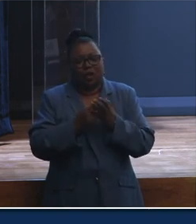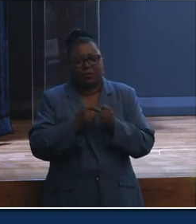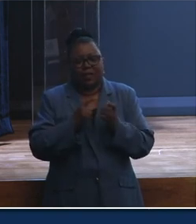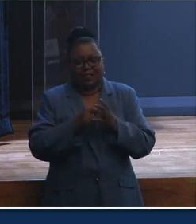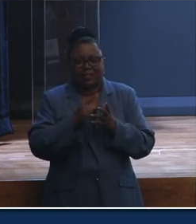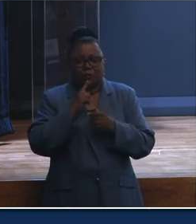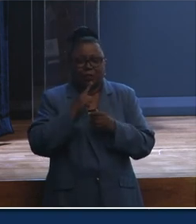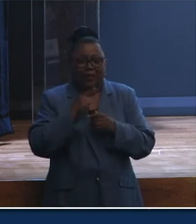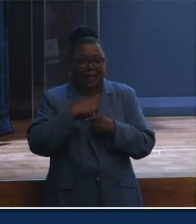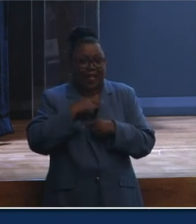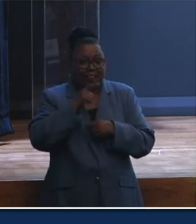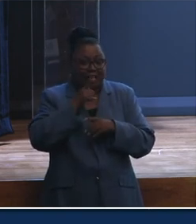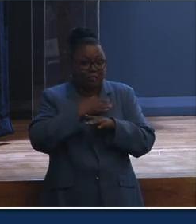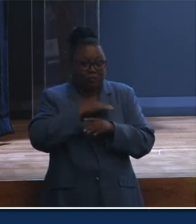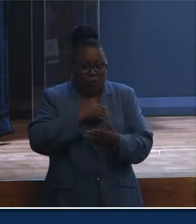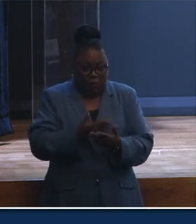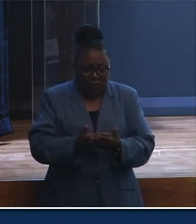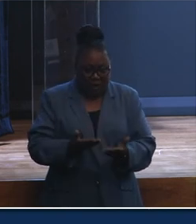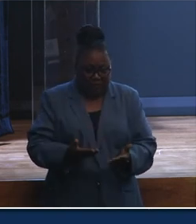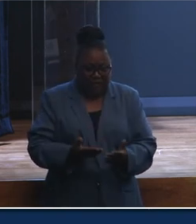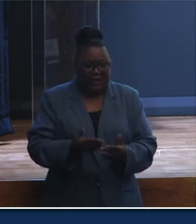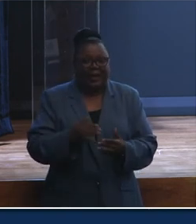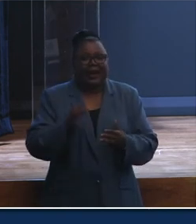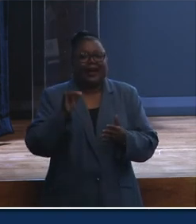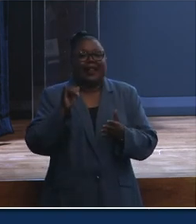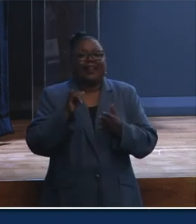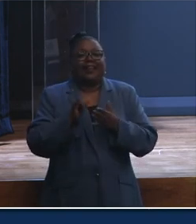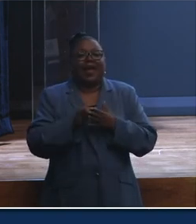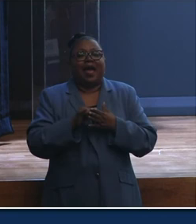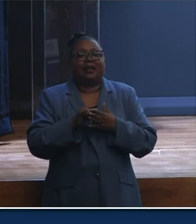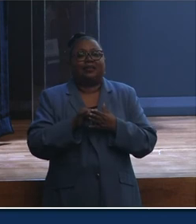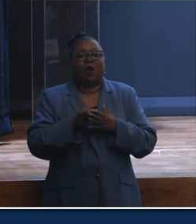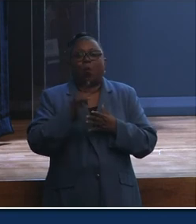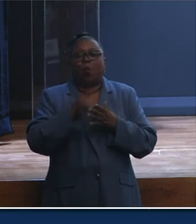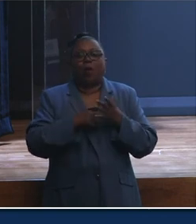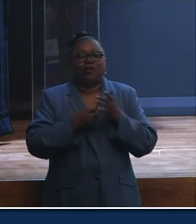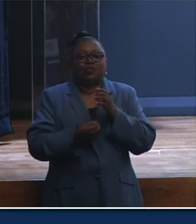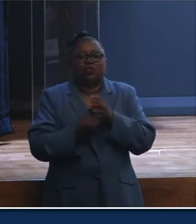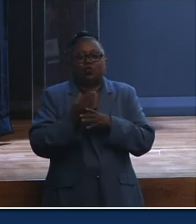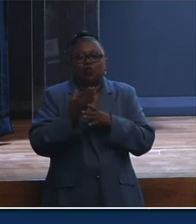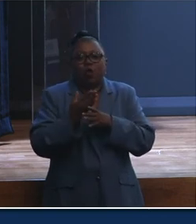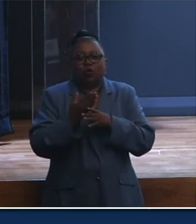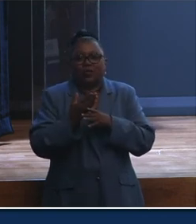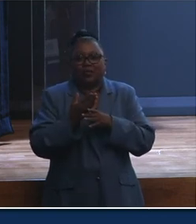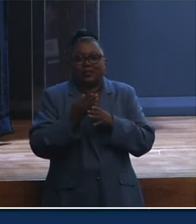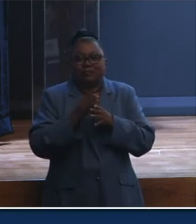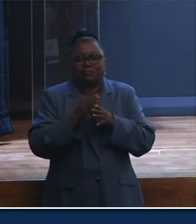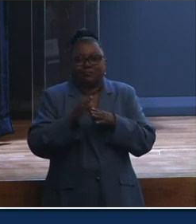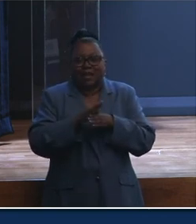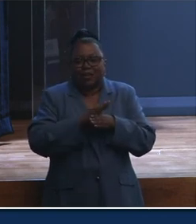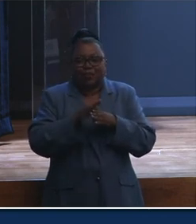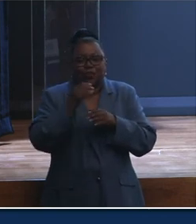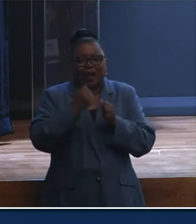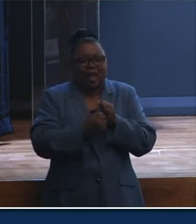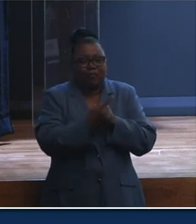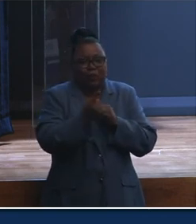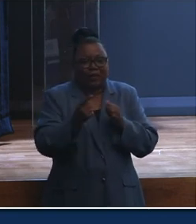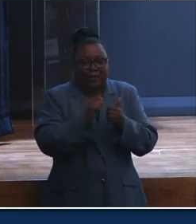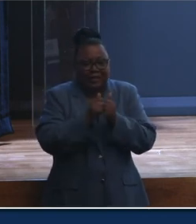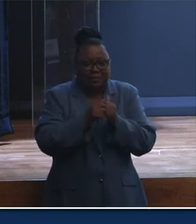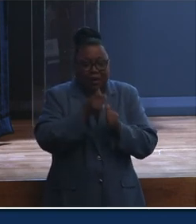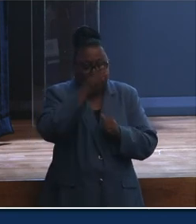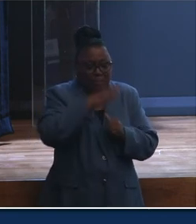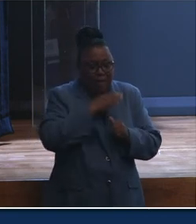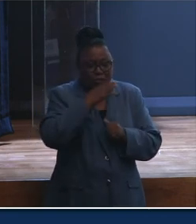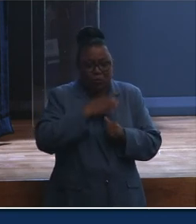this actually at lunch before we came up here, that what is the growth industry for every one of these sports,